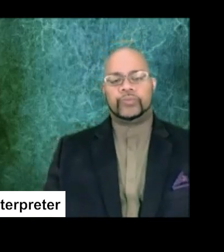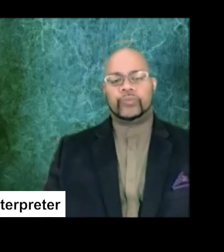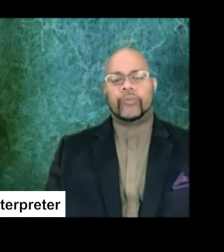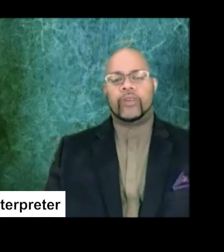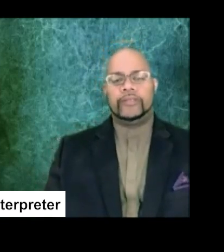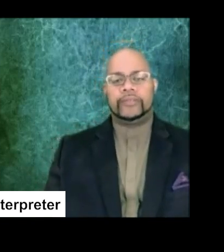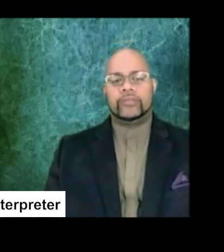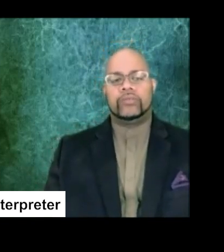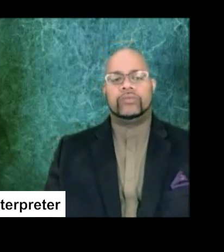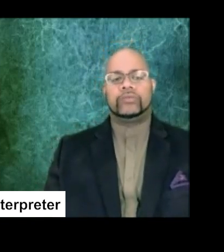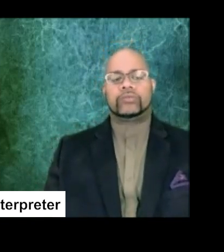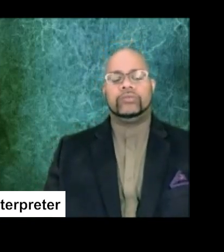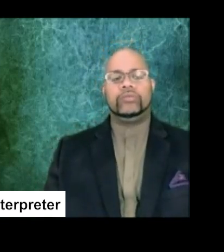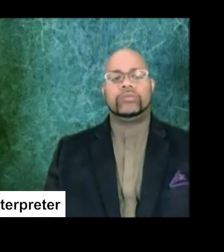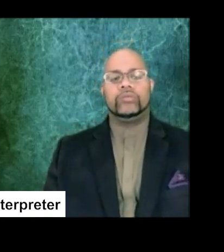people